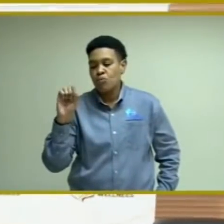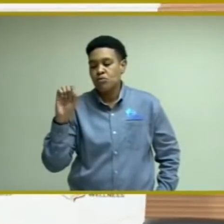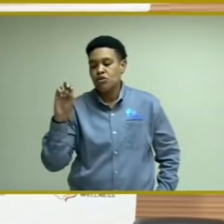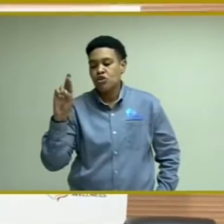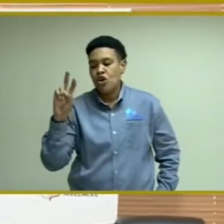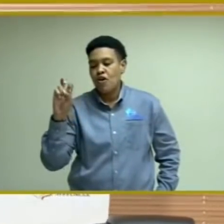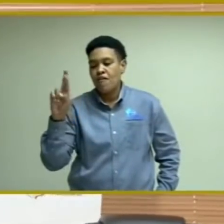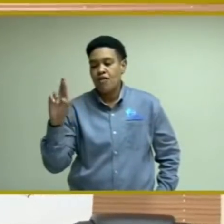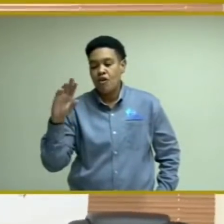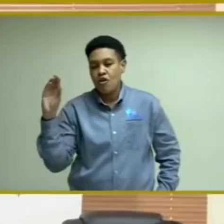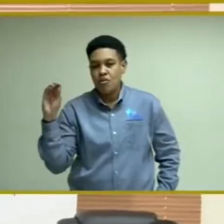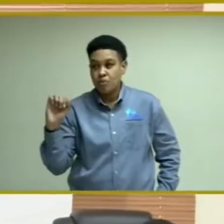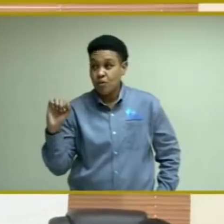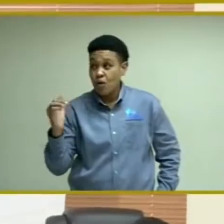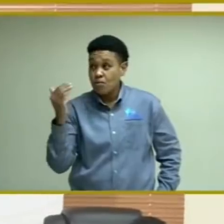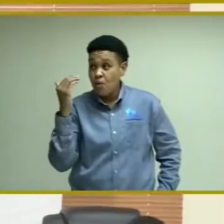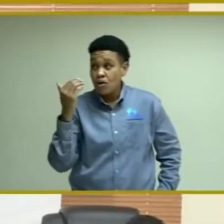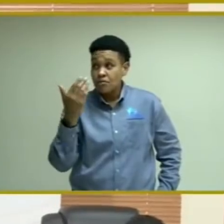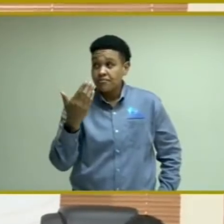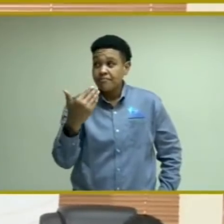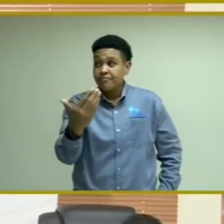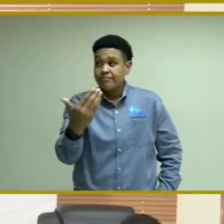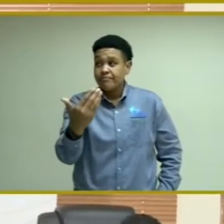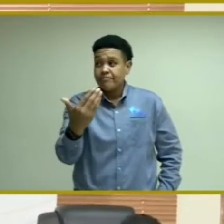Hi, good morning. Can you hear me?